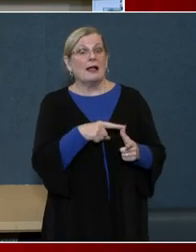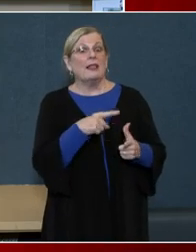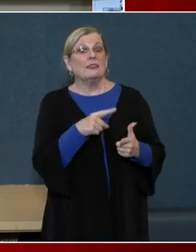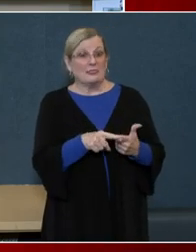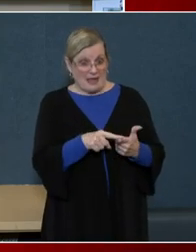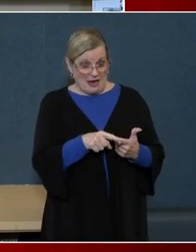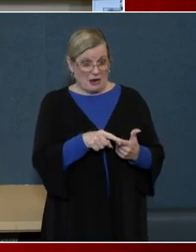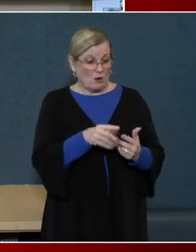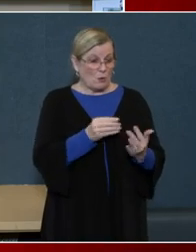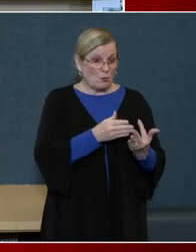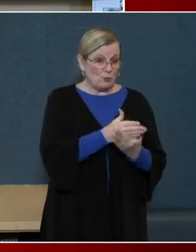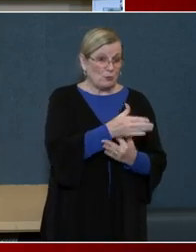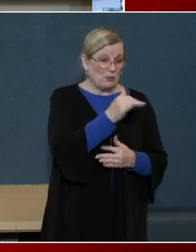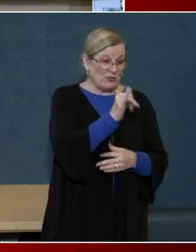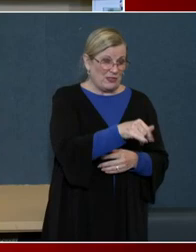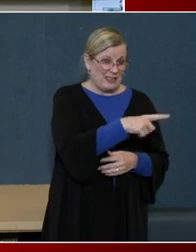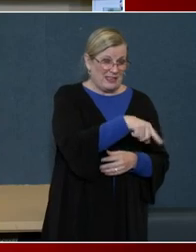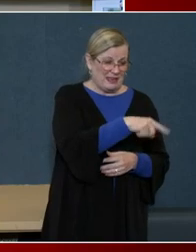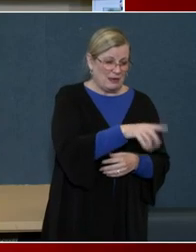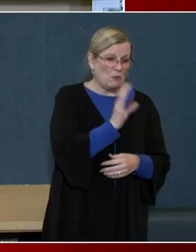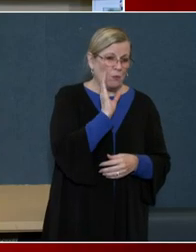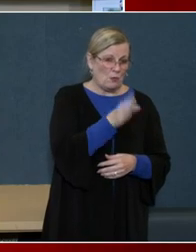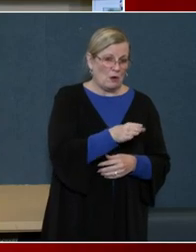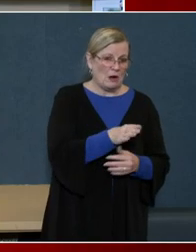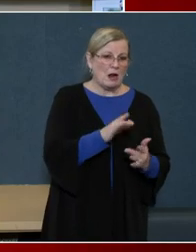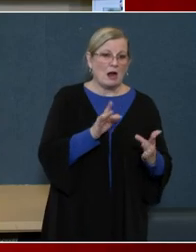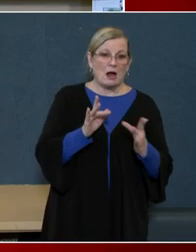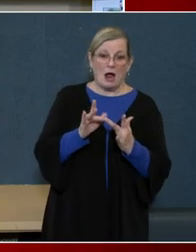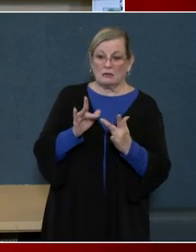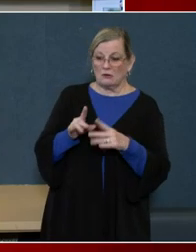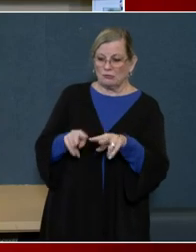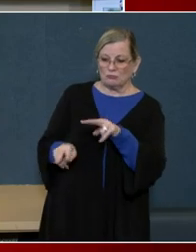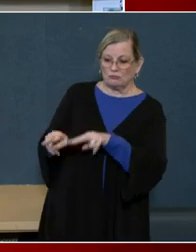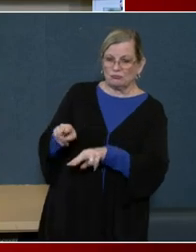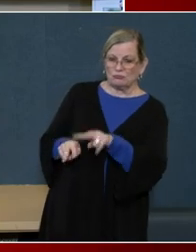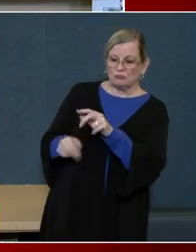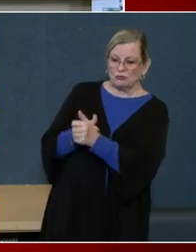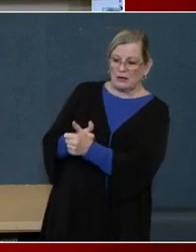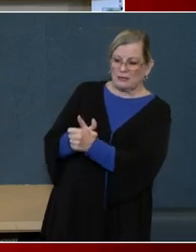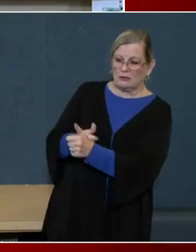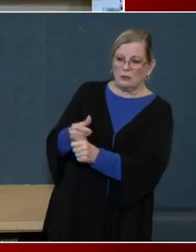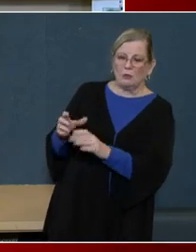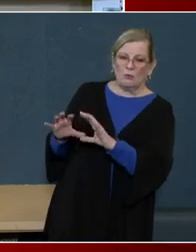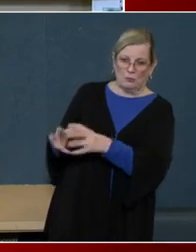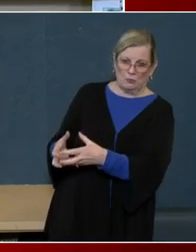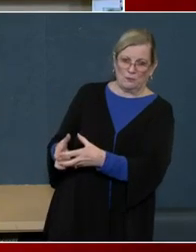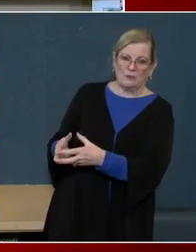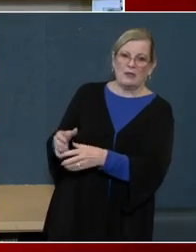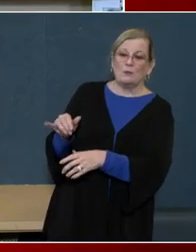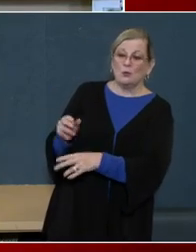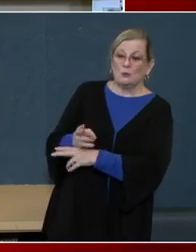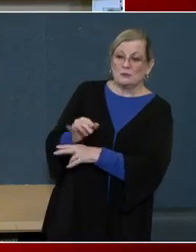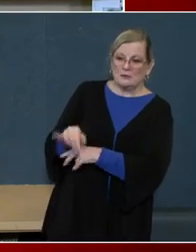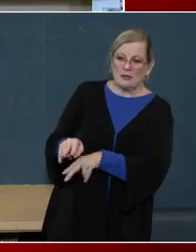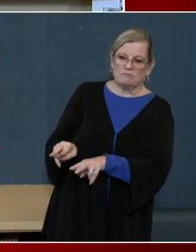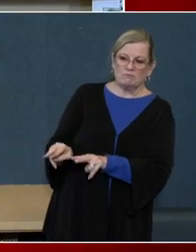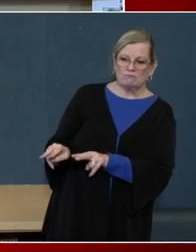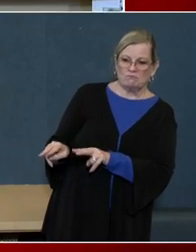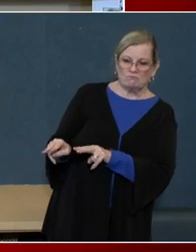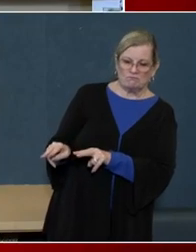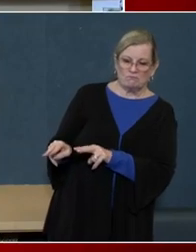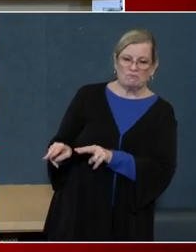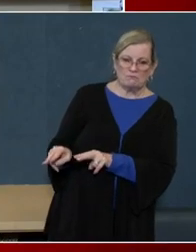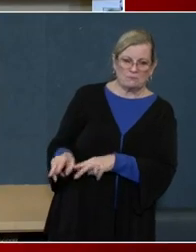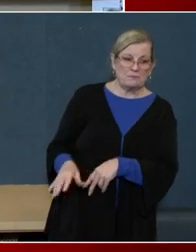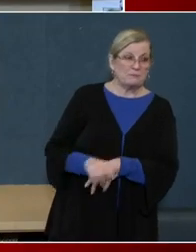trace force, completes contact tracing interviews. Yes. Some DC residents that were